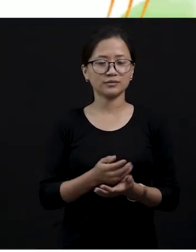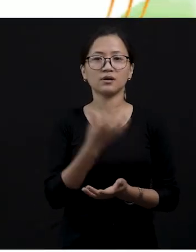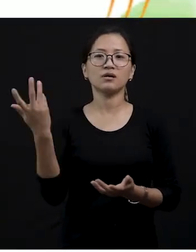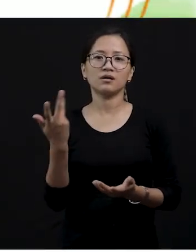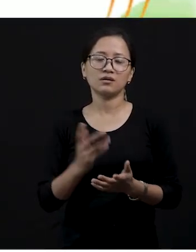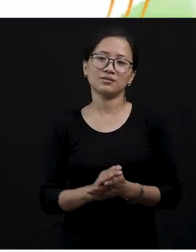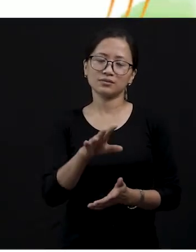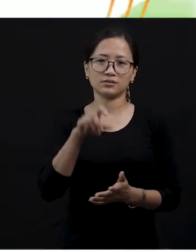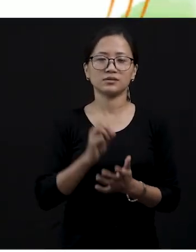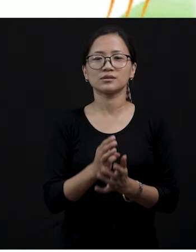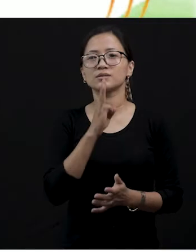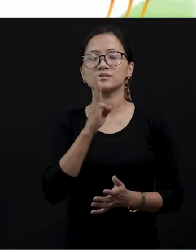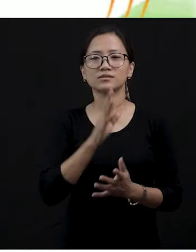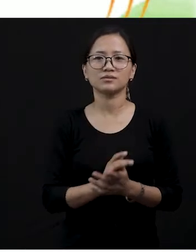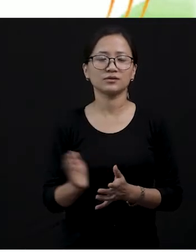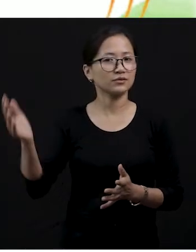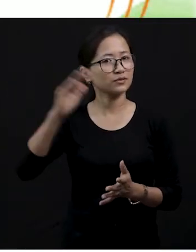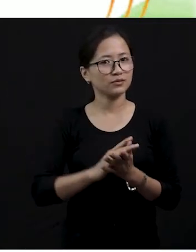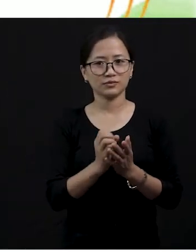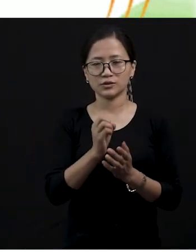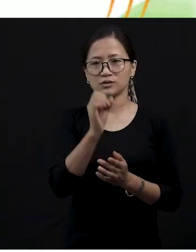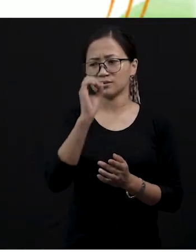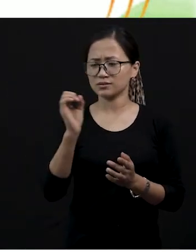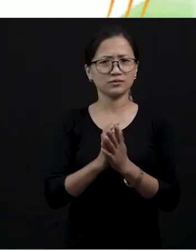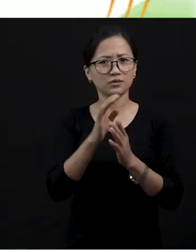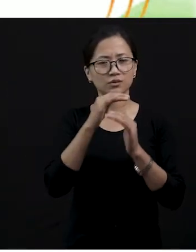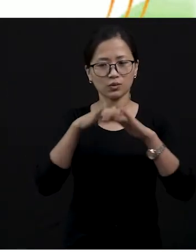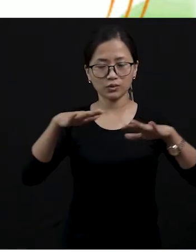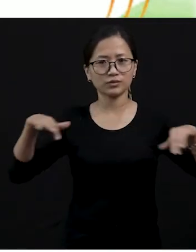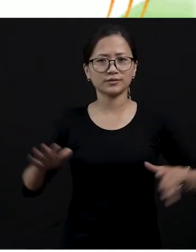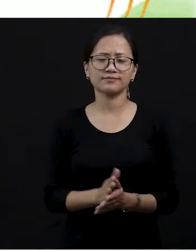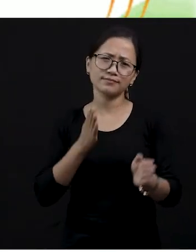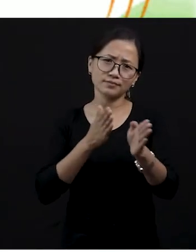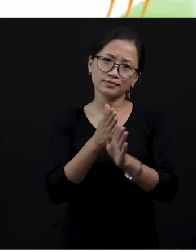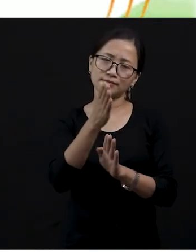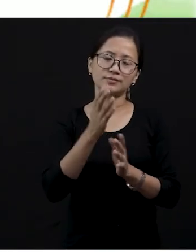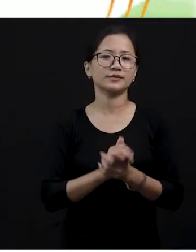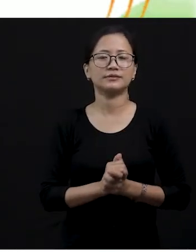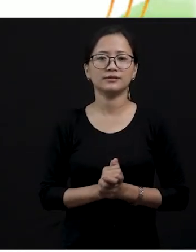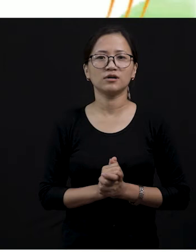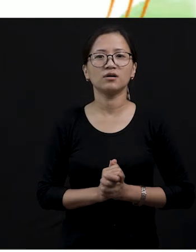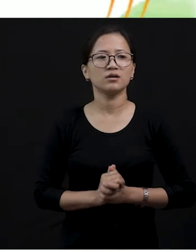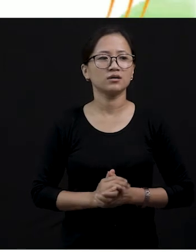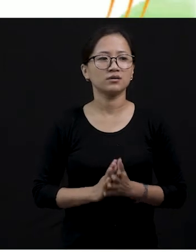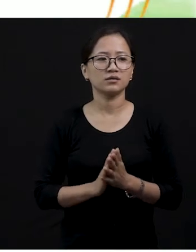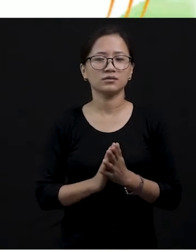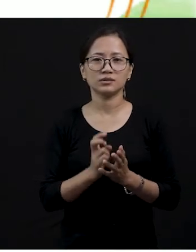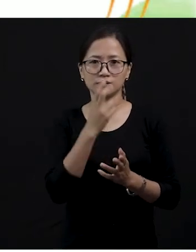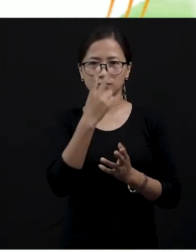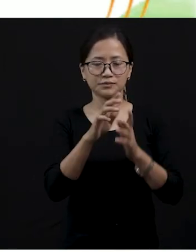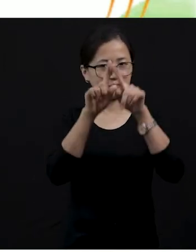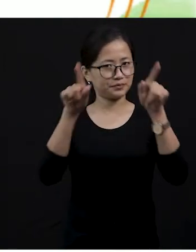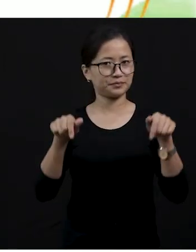how we get water from the oceans indirectly, okay? Now, the ocean water evaporates,